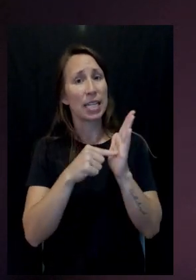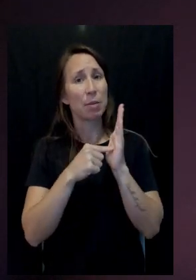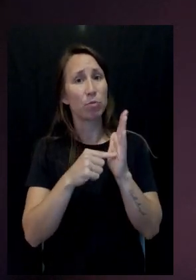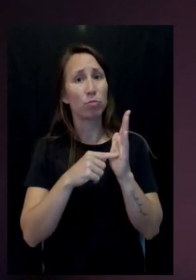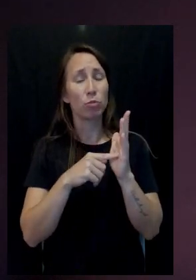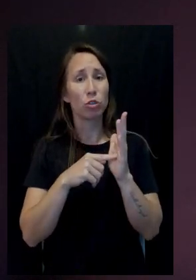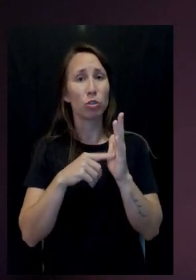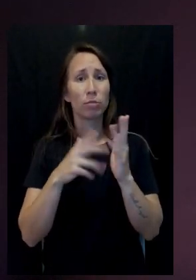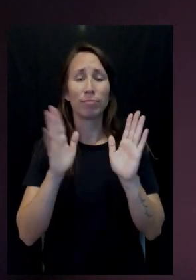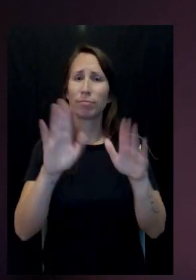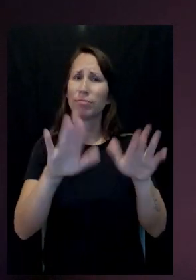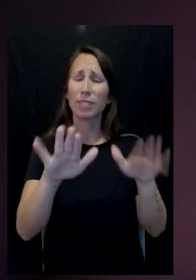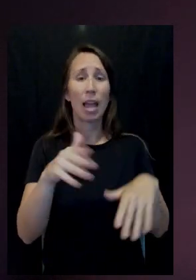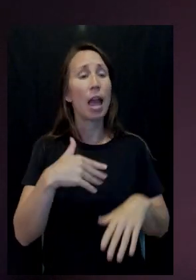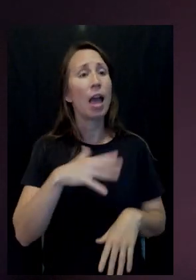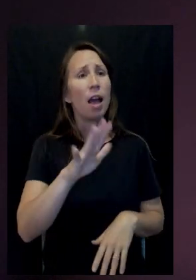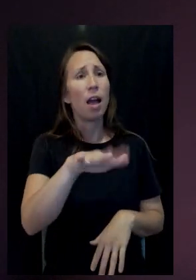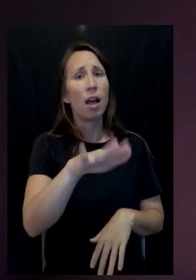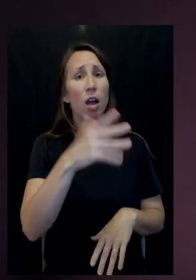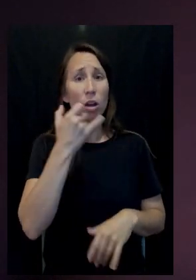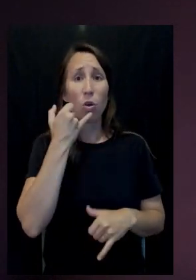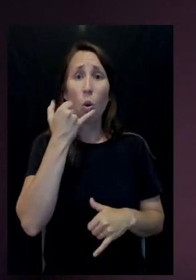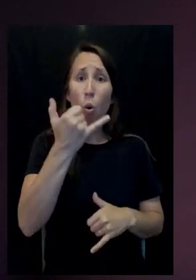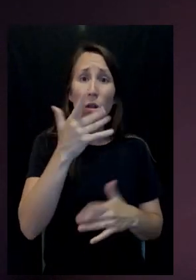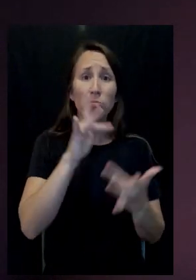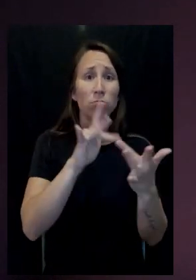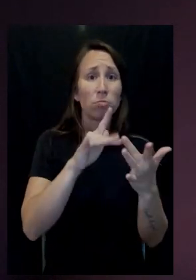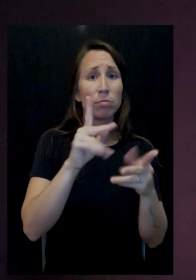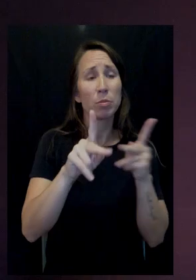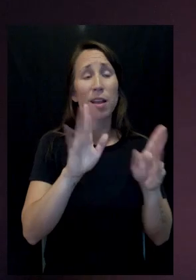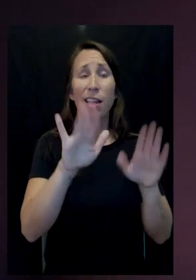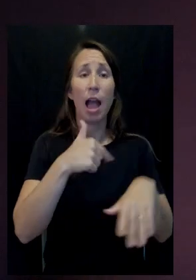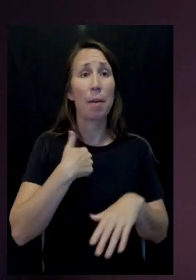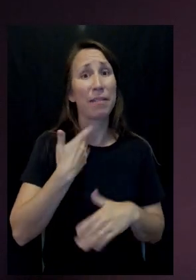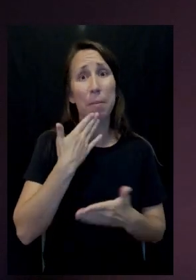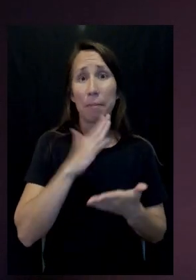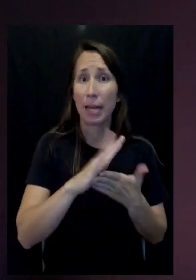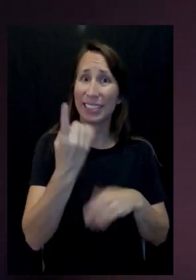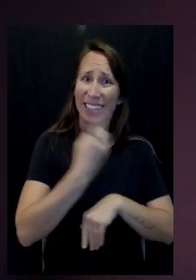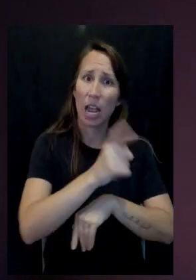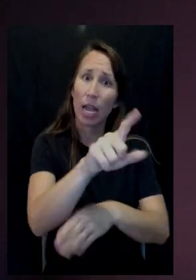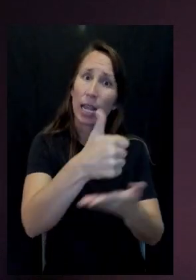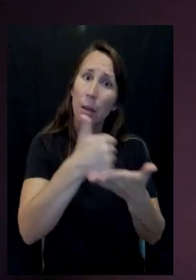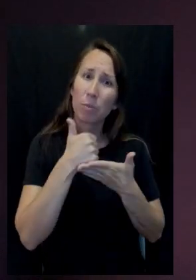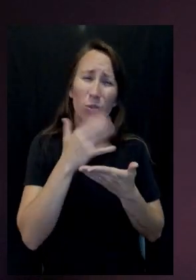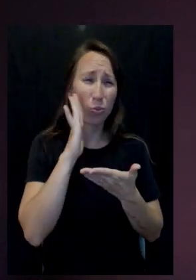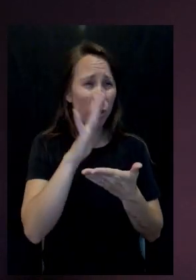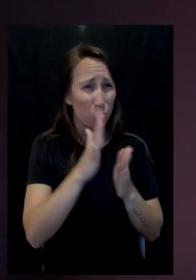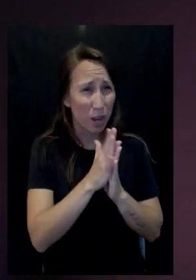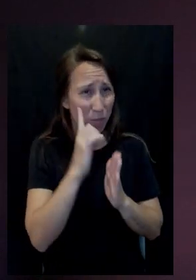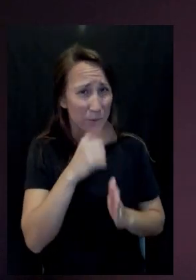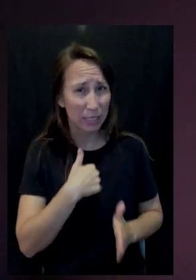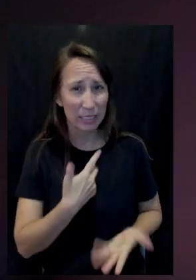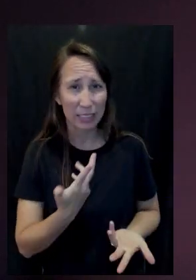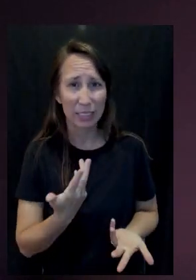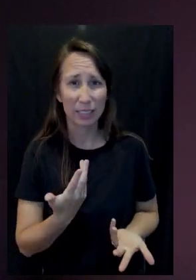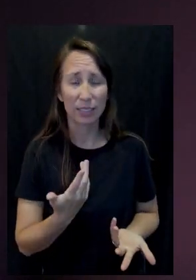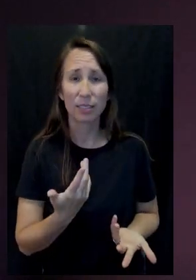to ringing people up and saying, hey, I'm having a bad day. I need some help. Will you pray for me?